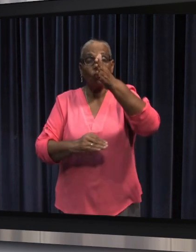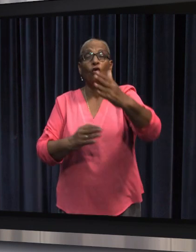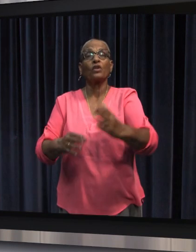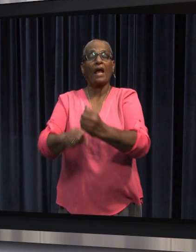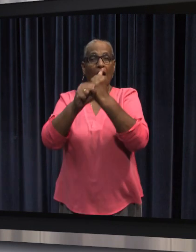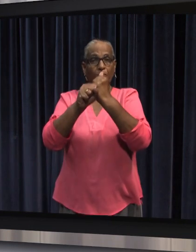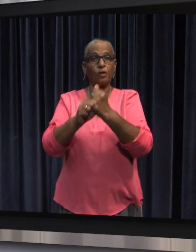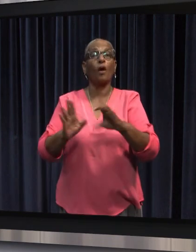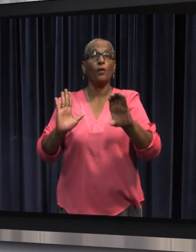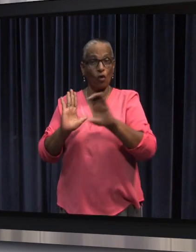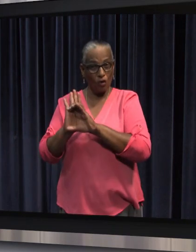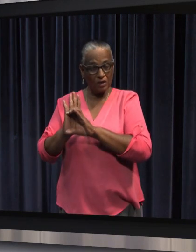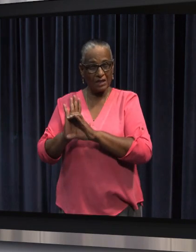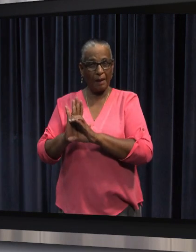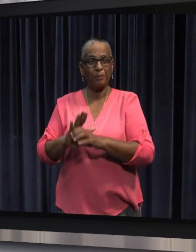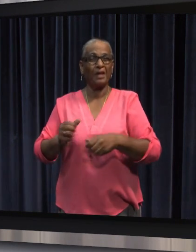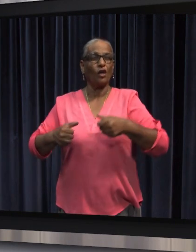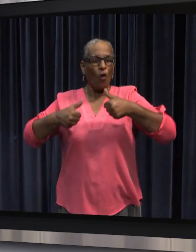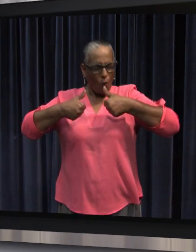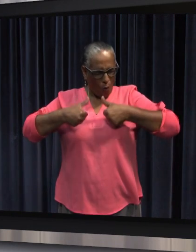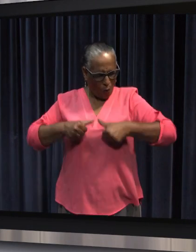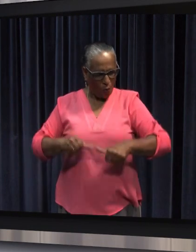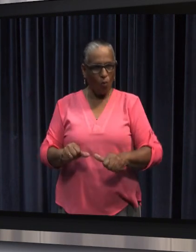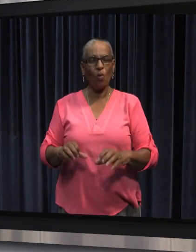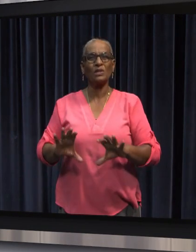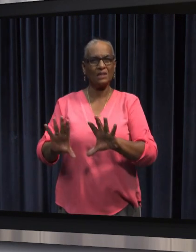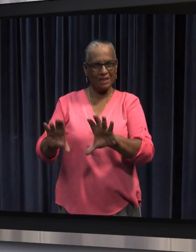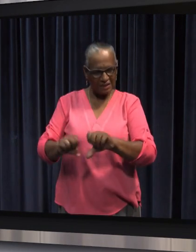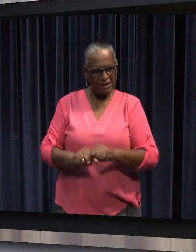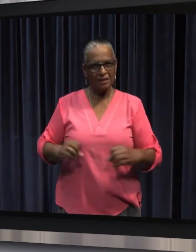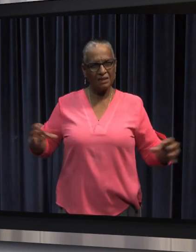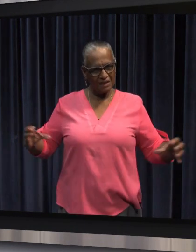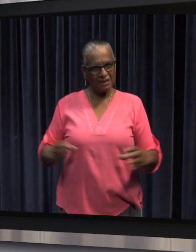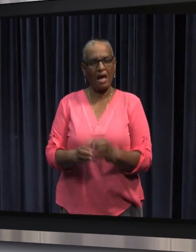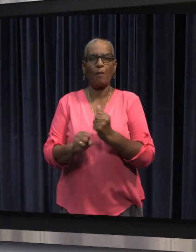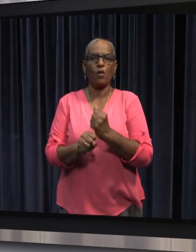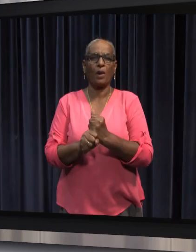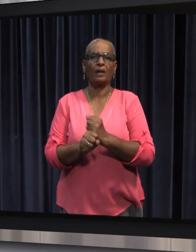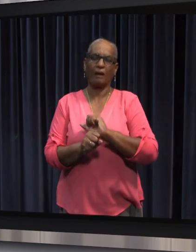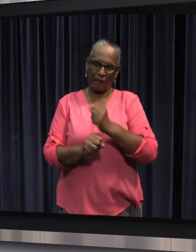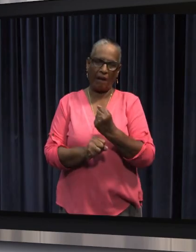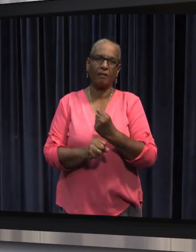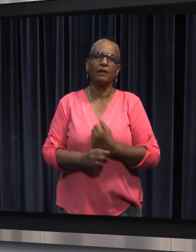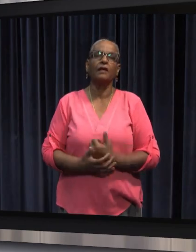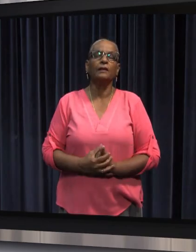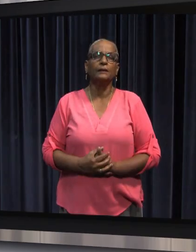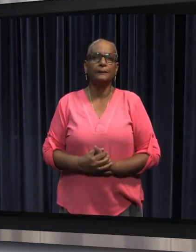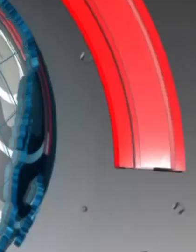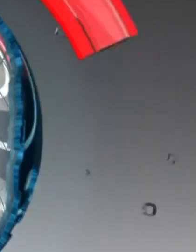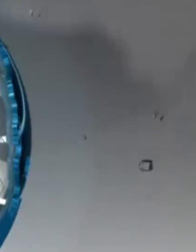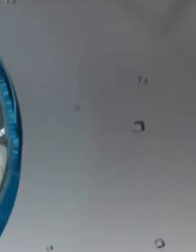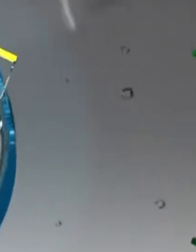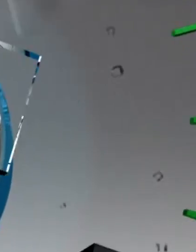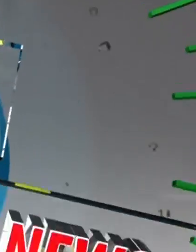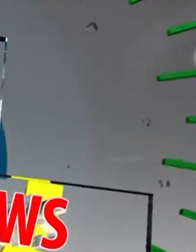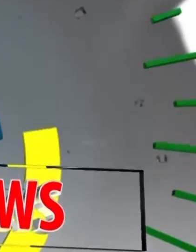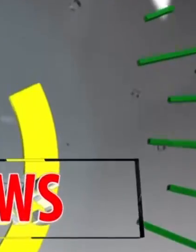help Suriname, and this can be done by means of a constructive dialogue and close cooperation.